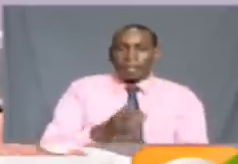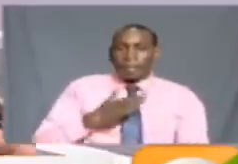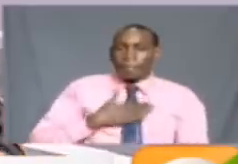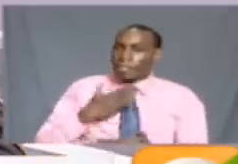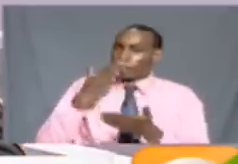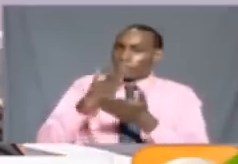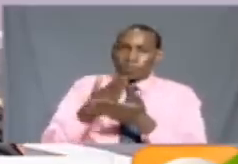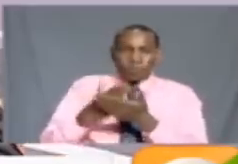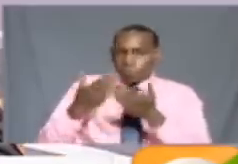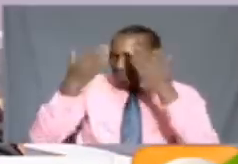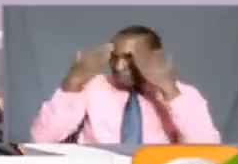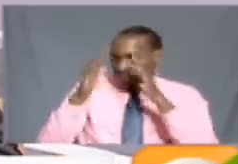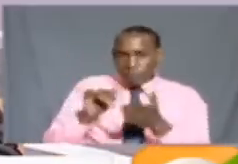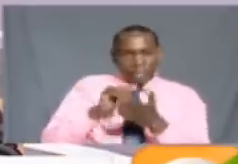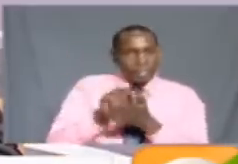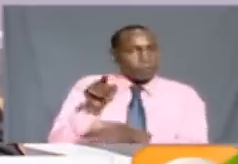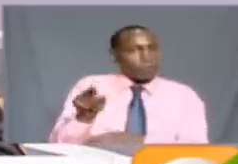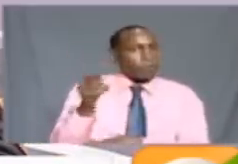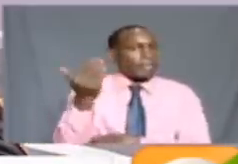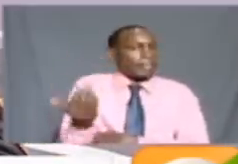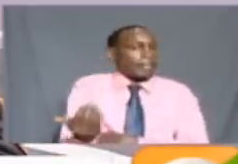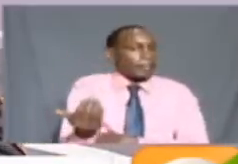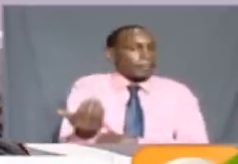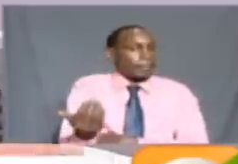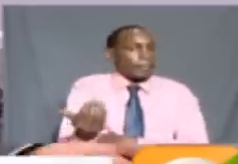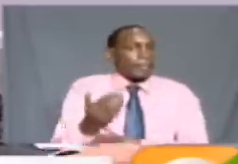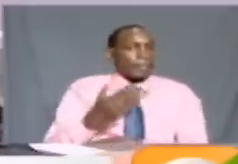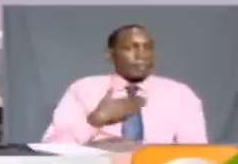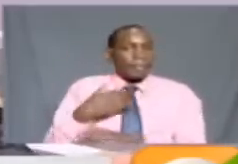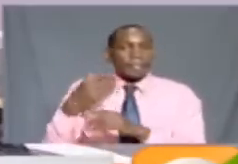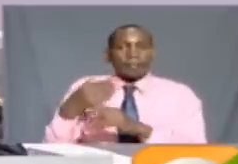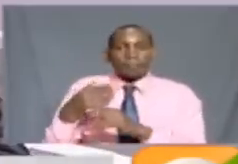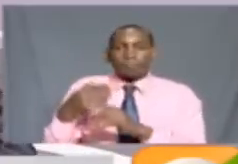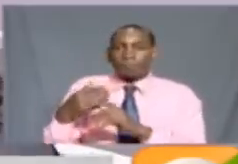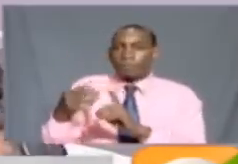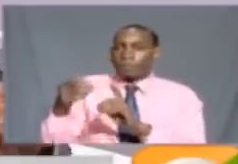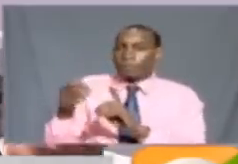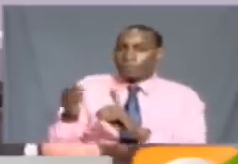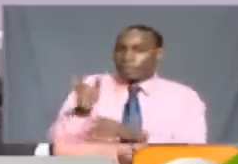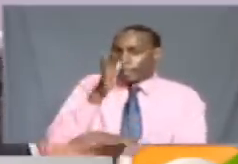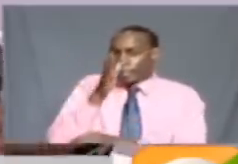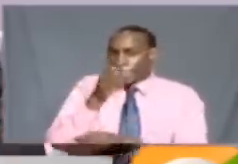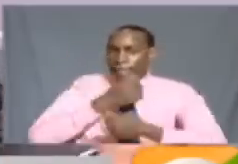honestly did not know that this was a child. I was deceived. She acted as